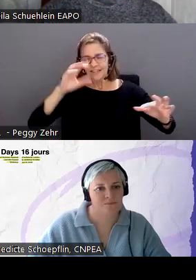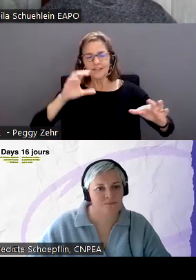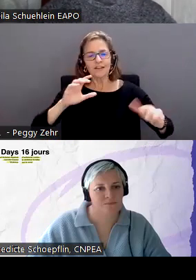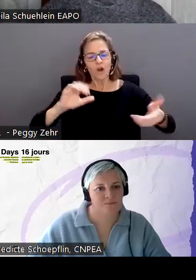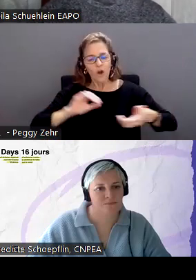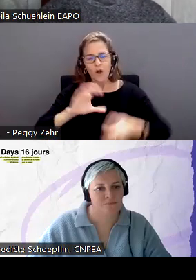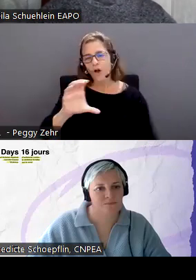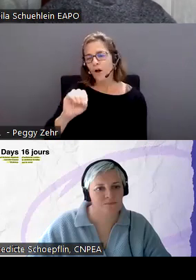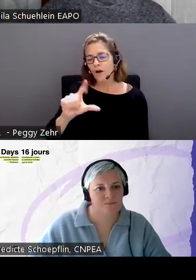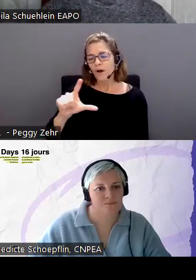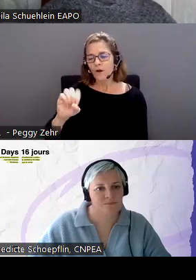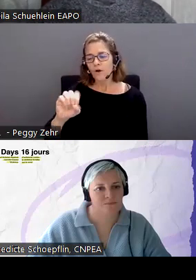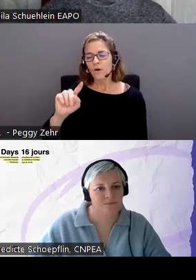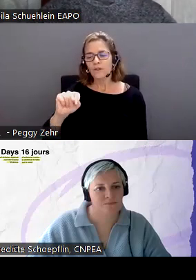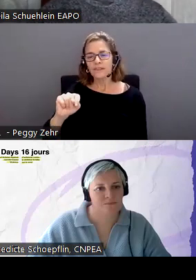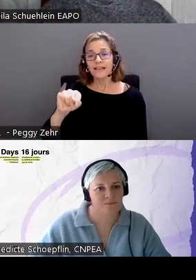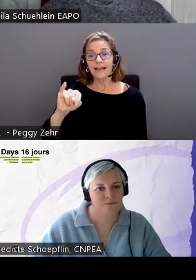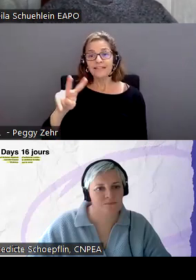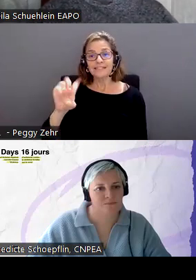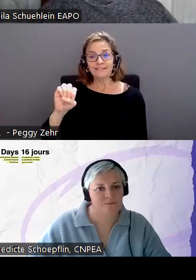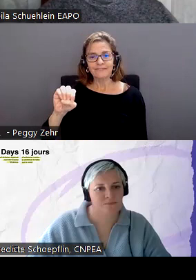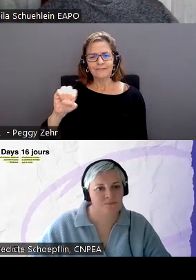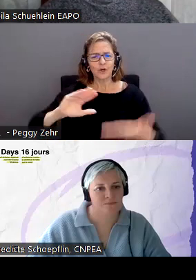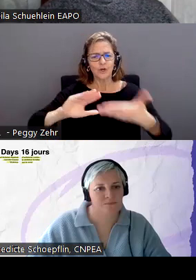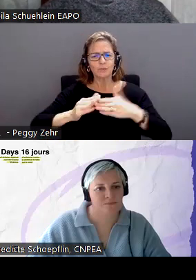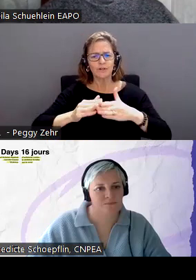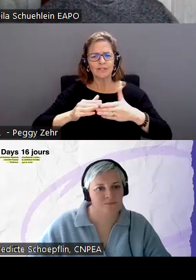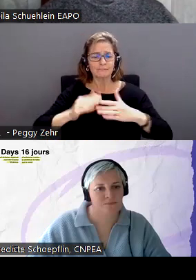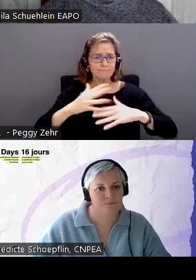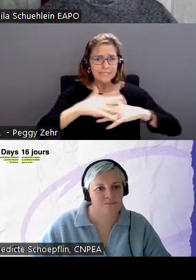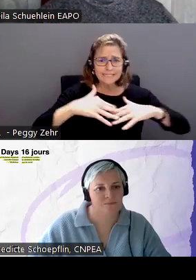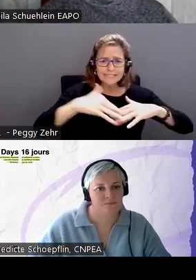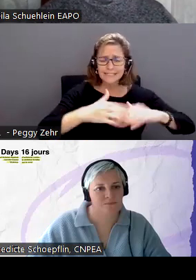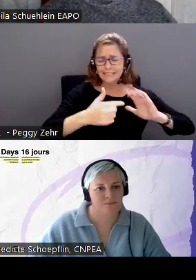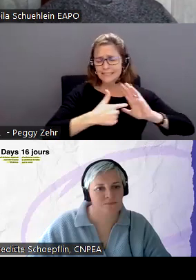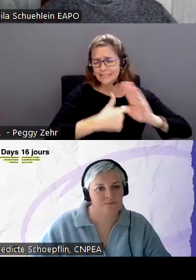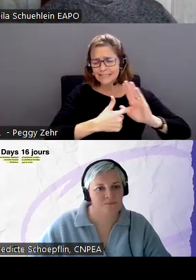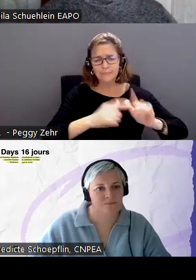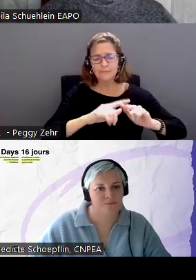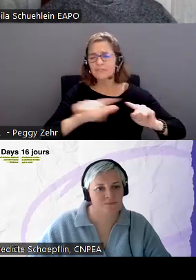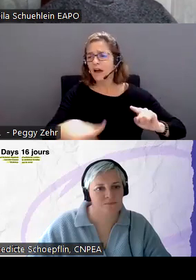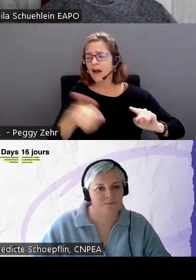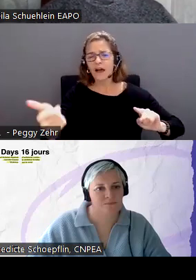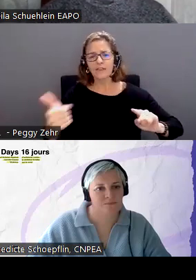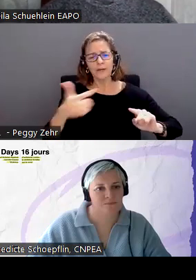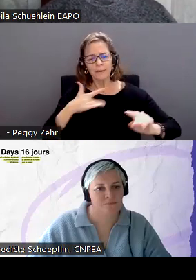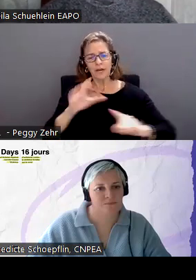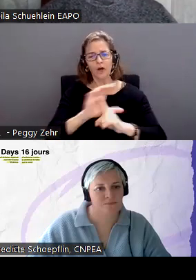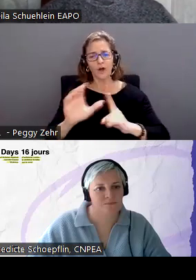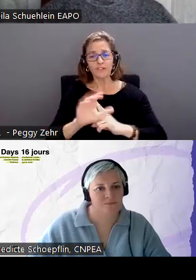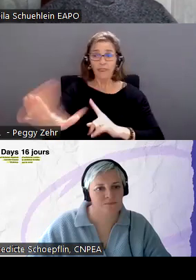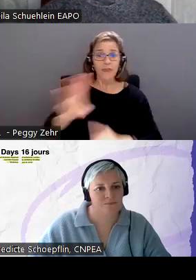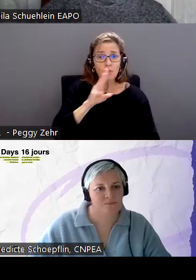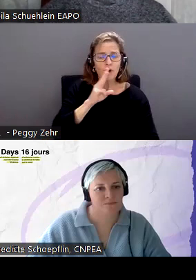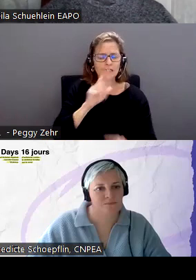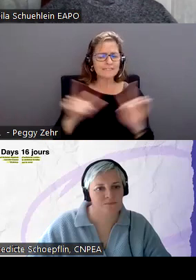communities, leaders to help us figure out how to do this, Indigenous and other collectivist cultures, they already know a lot